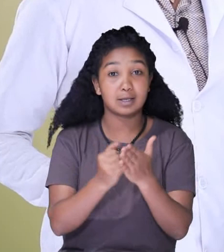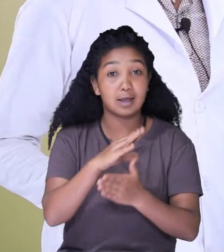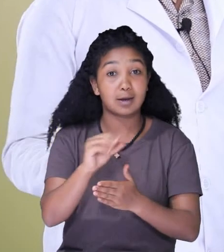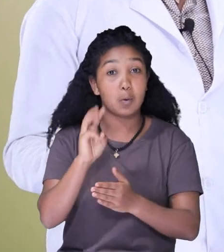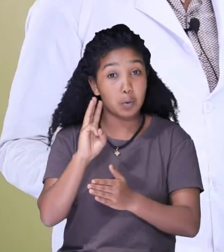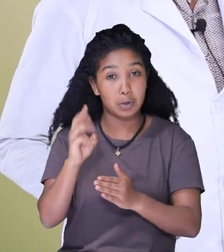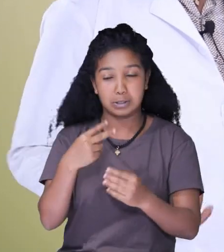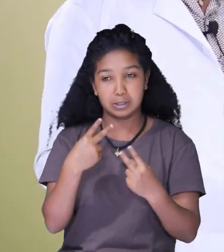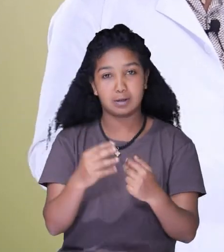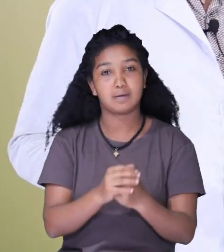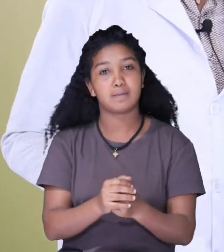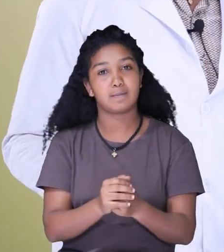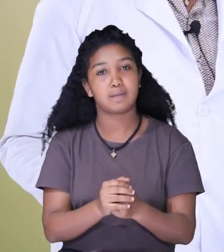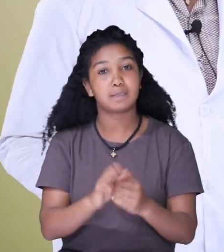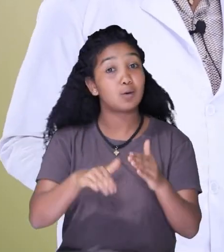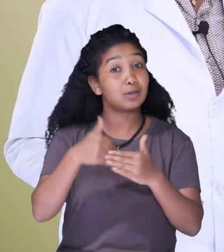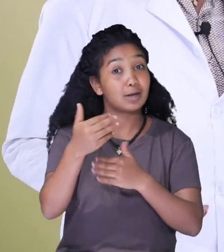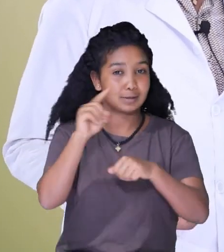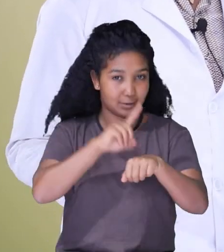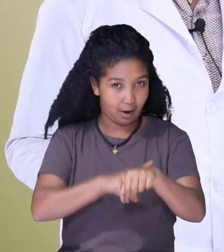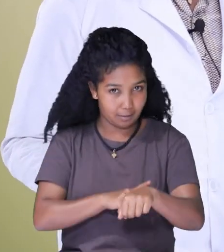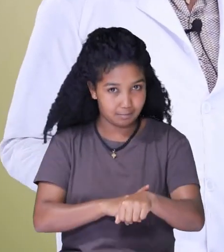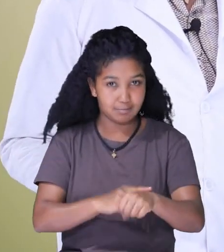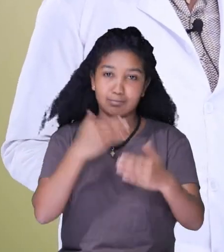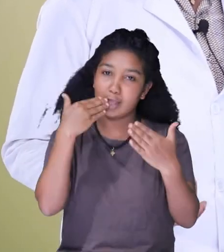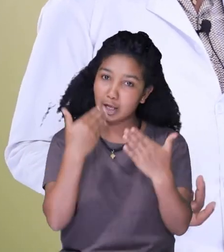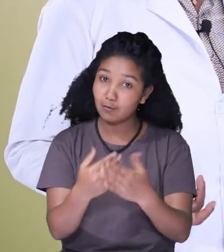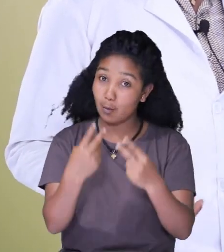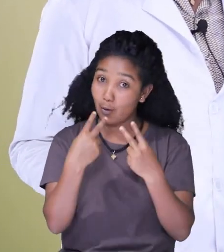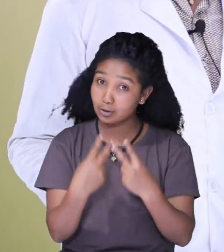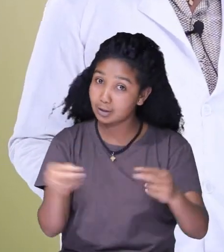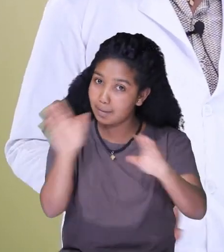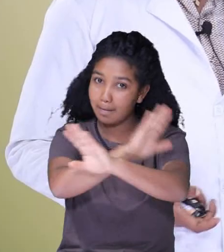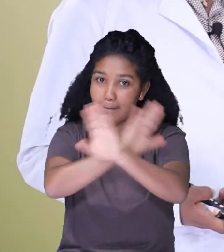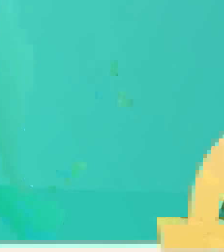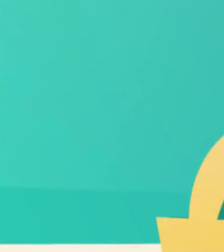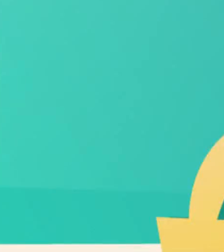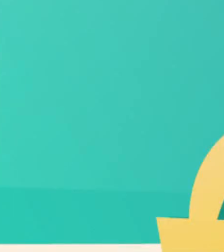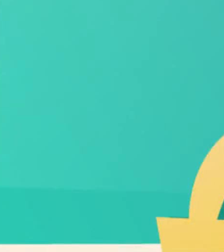and we will see on the next time. Thank you for watching. Bye bye.